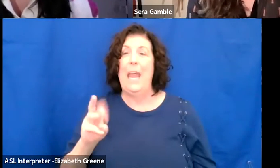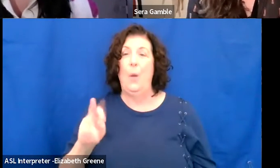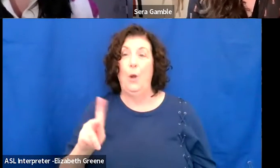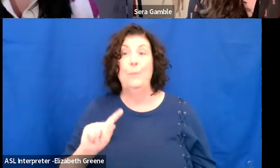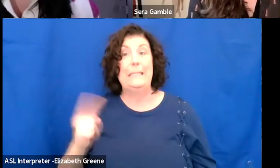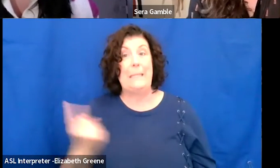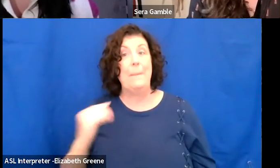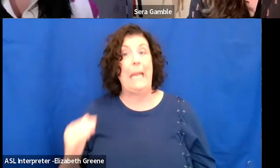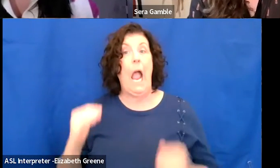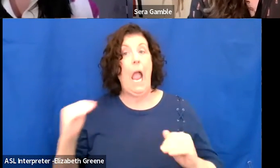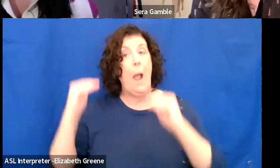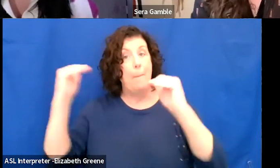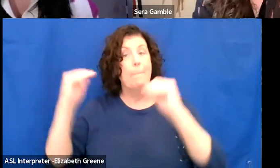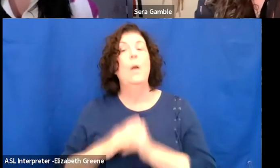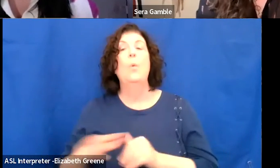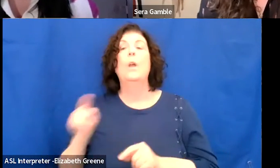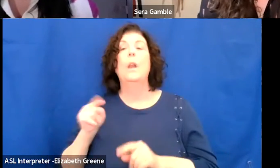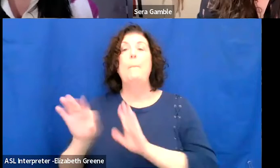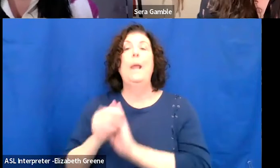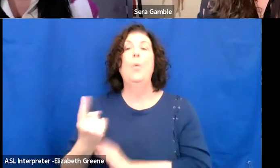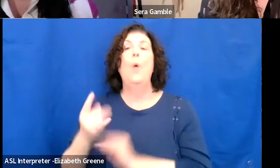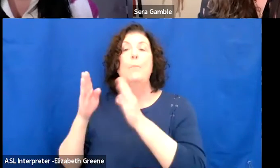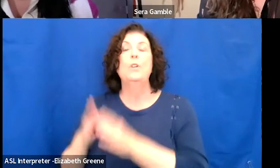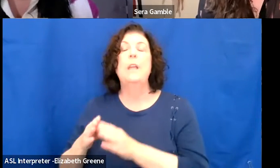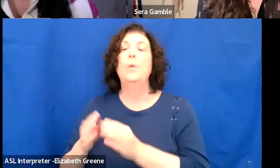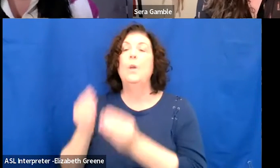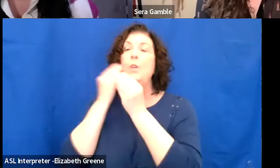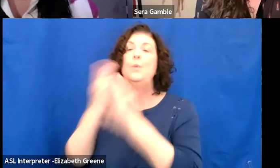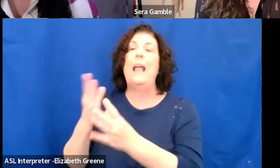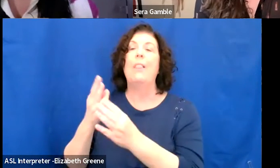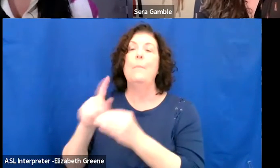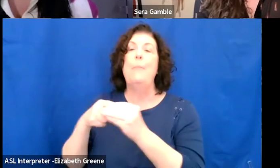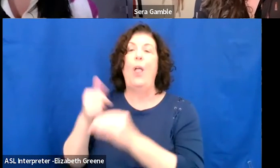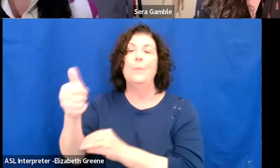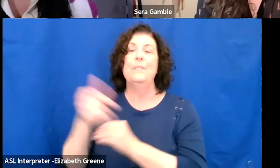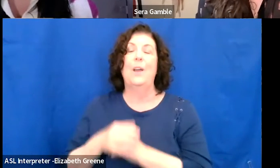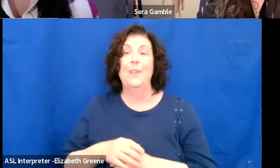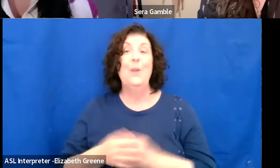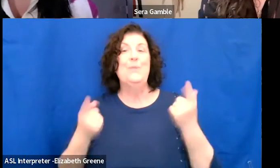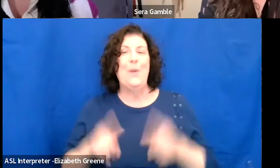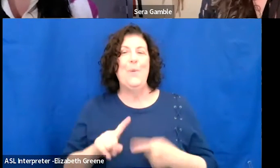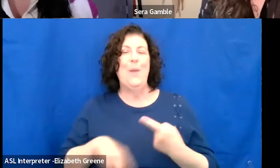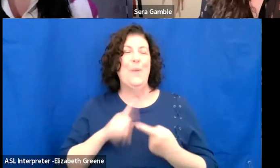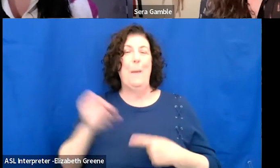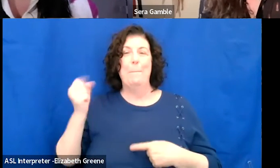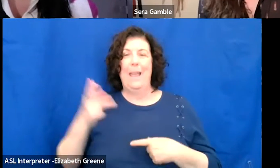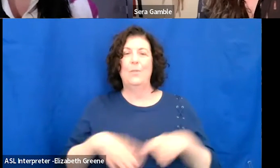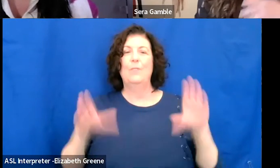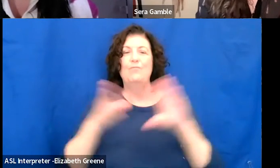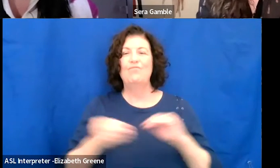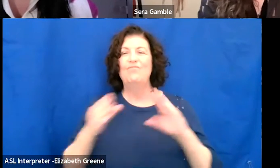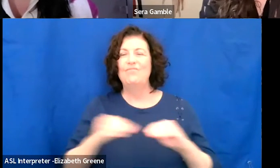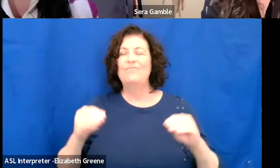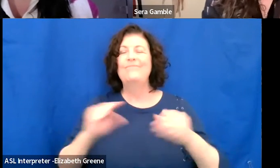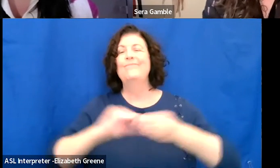And we're going to tell them all about themselves. So when we got to the part of the pitch where we were like, you know, privacy is dead.